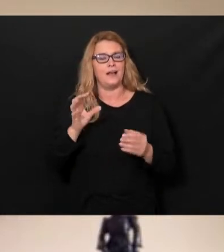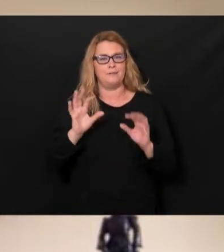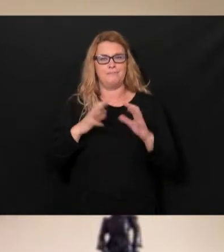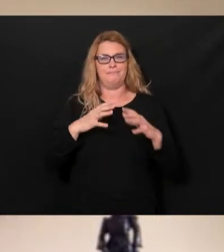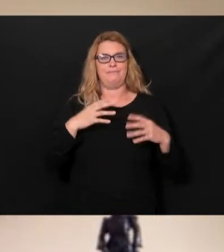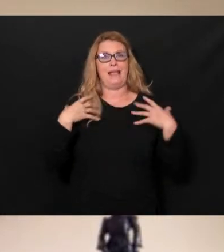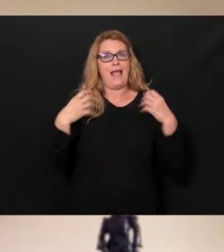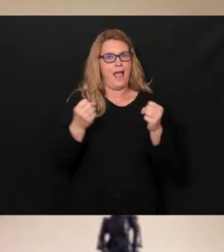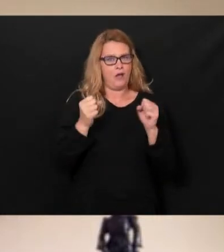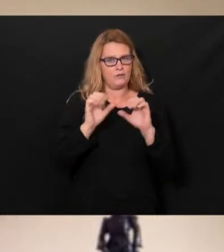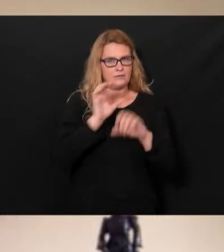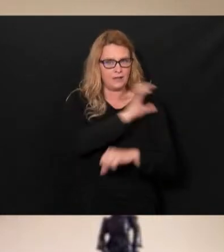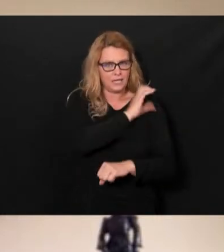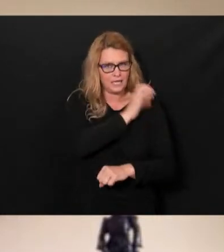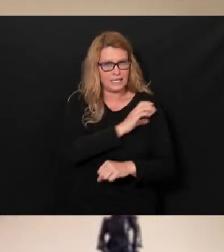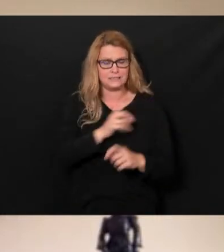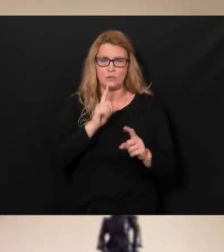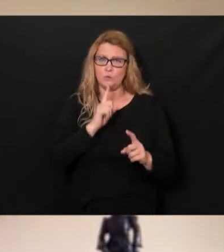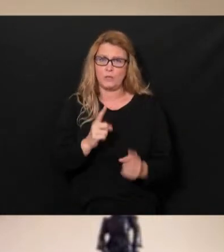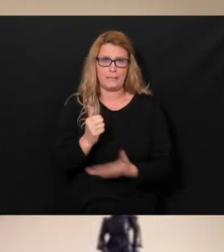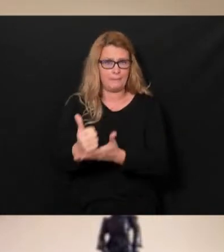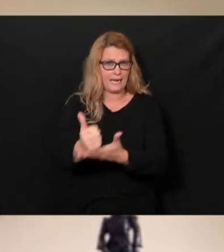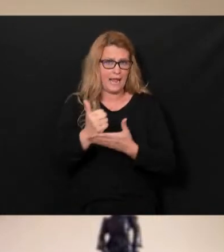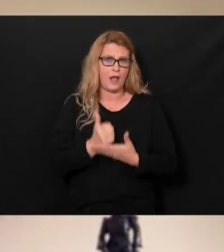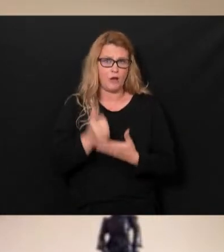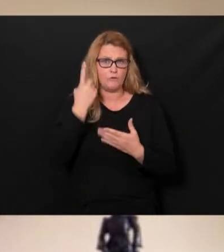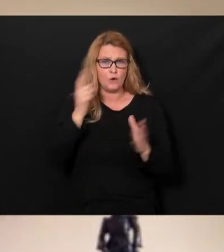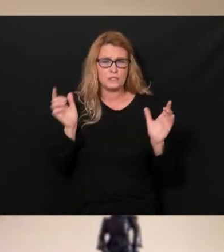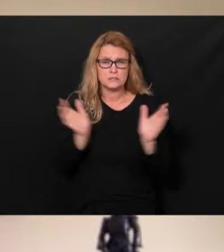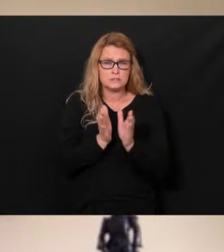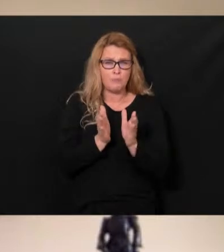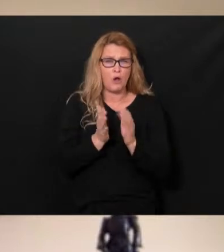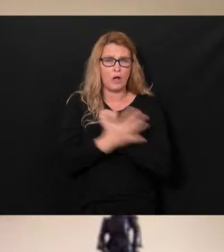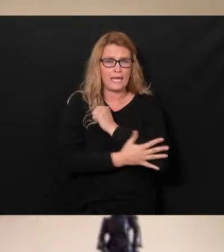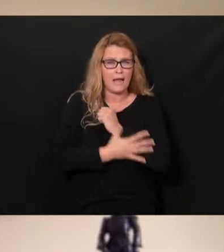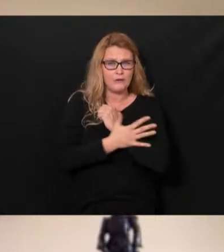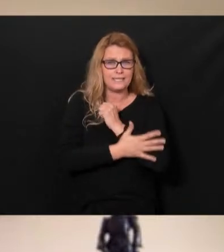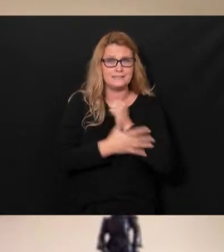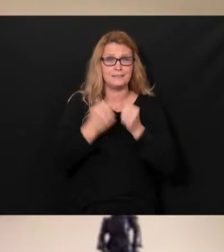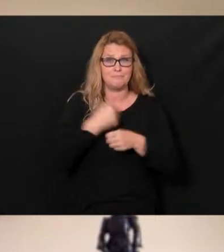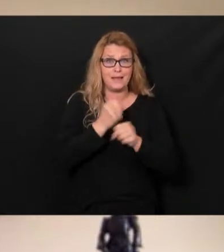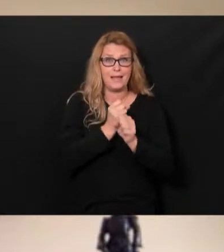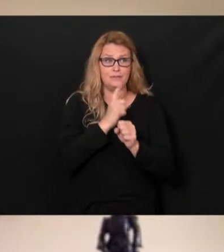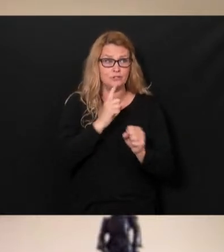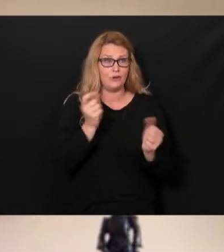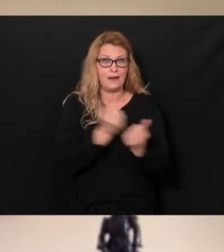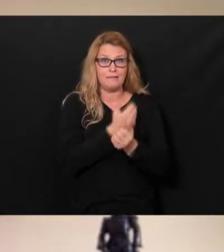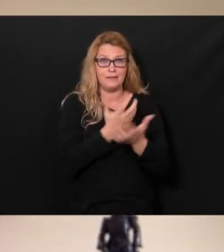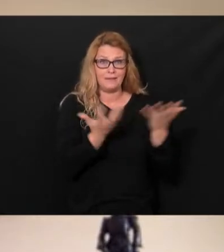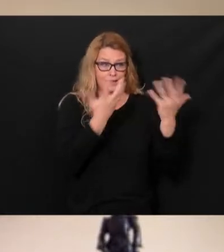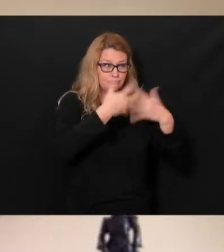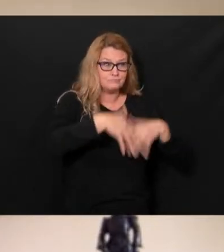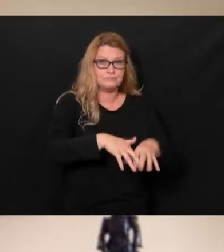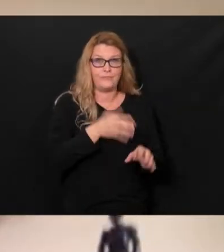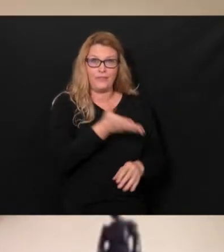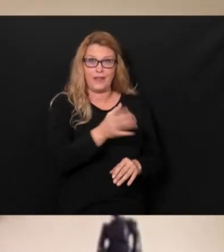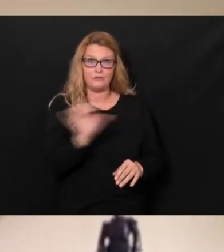asset to us in our small rural counties to make sure that this work gets done as well. Thank